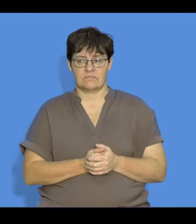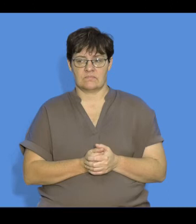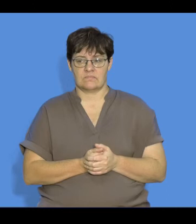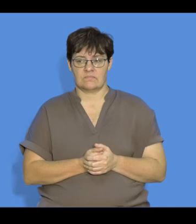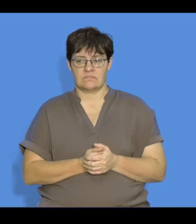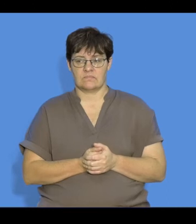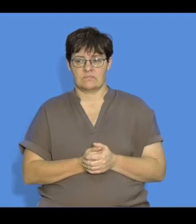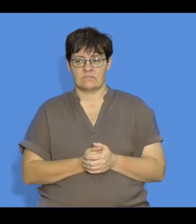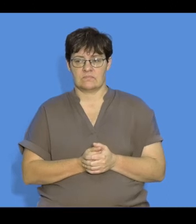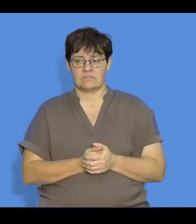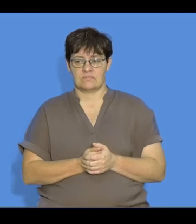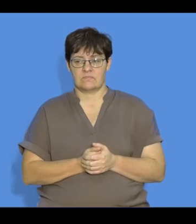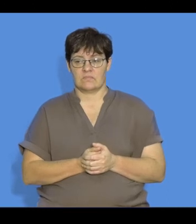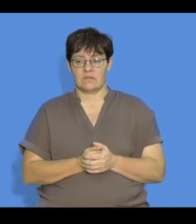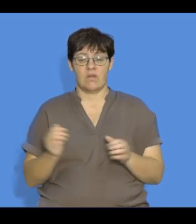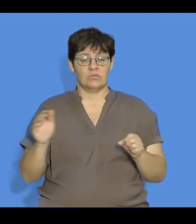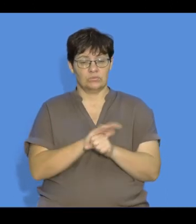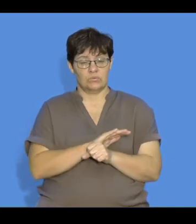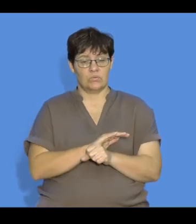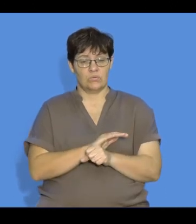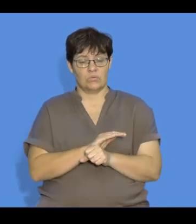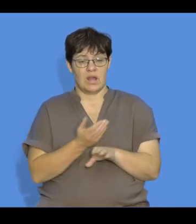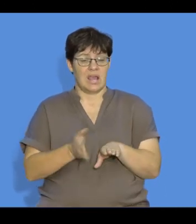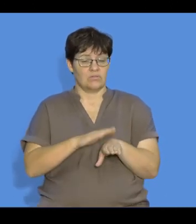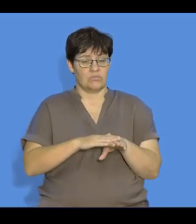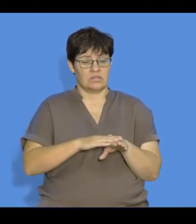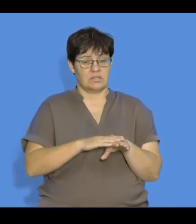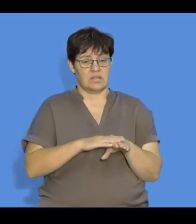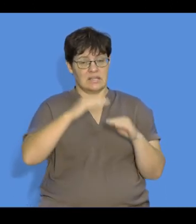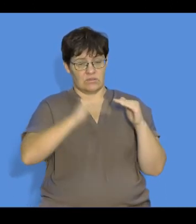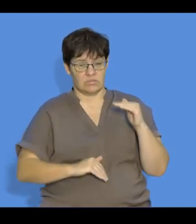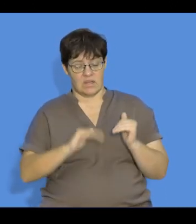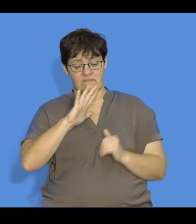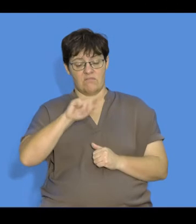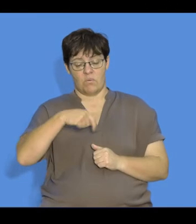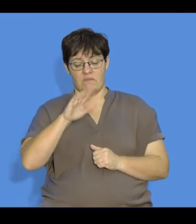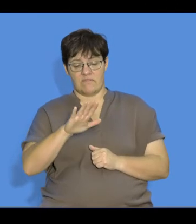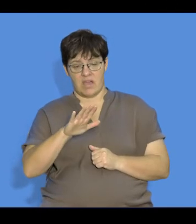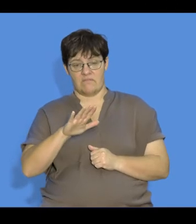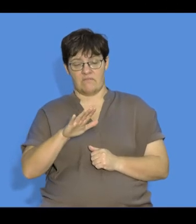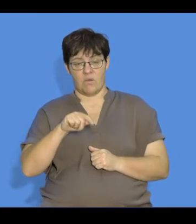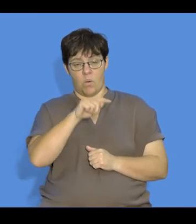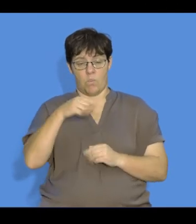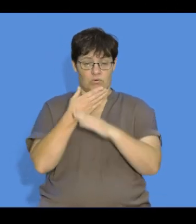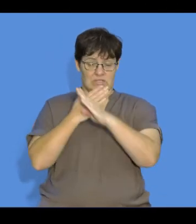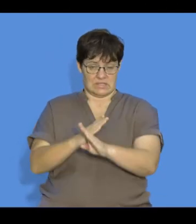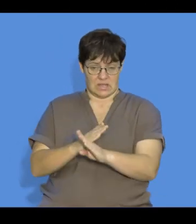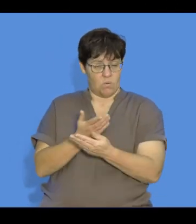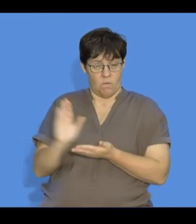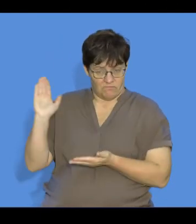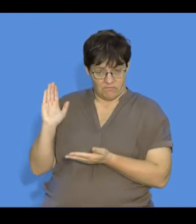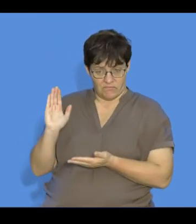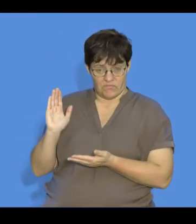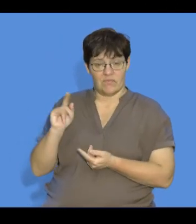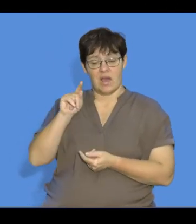So if the total current decreases, it means then without the 5.5 ohm resistor, what's actually going to happen, the